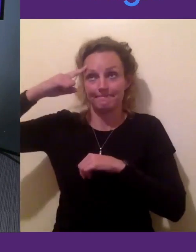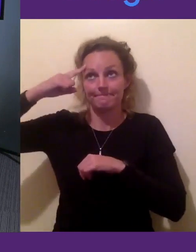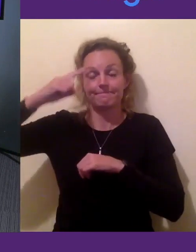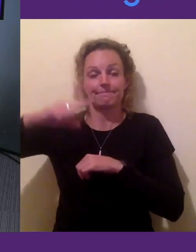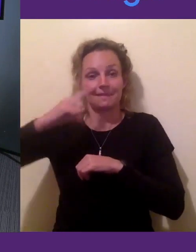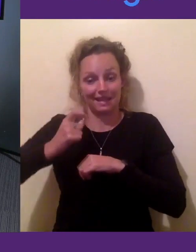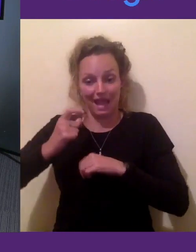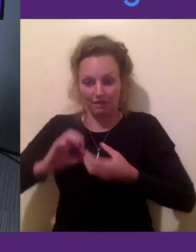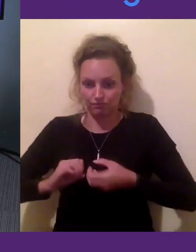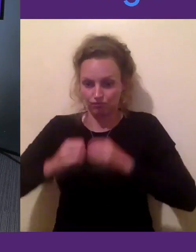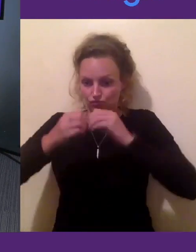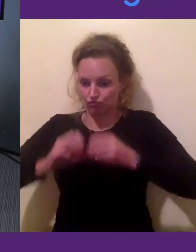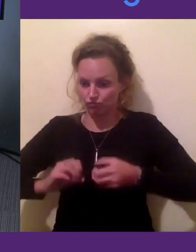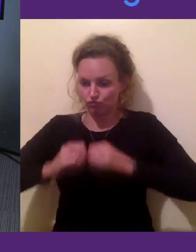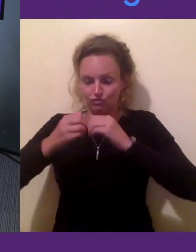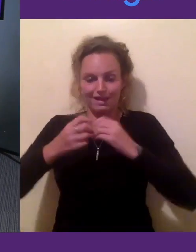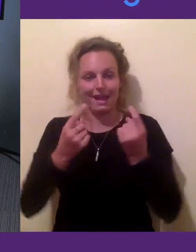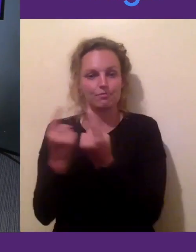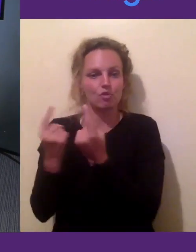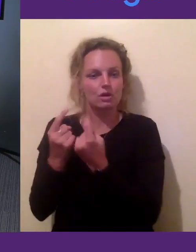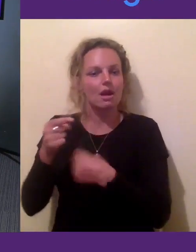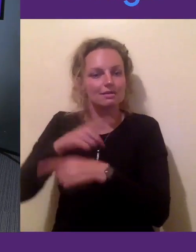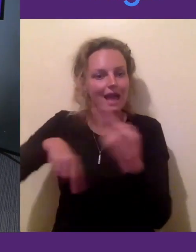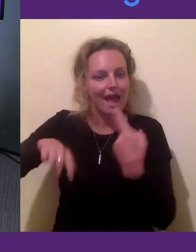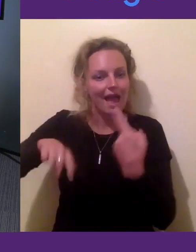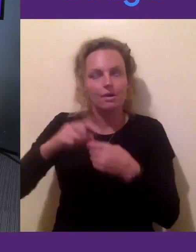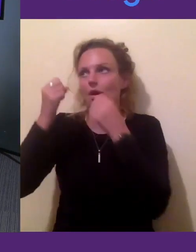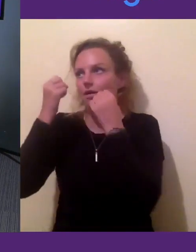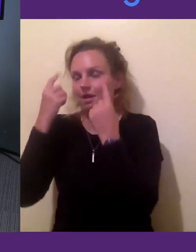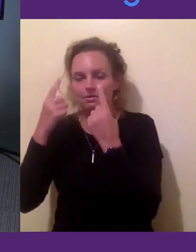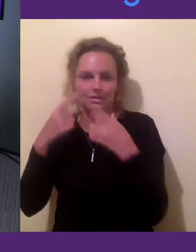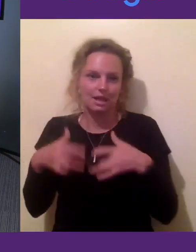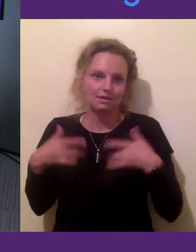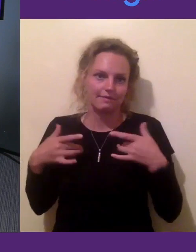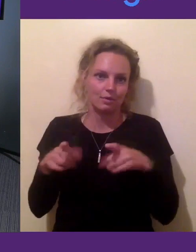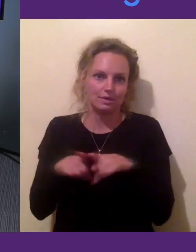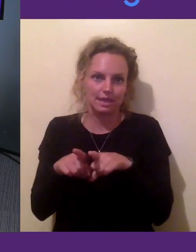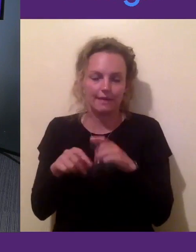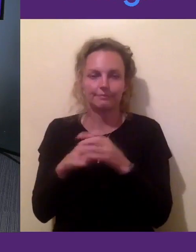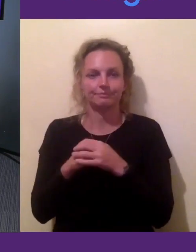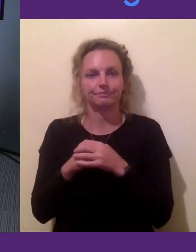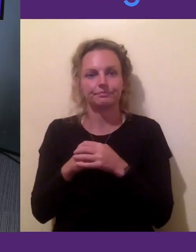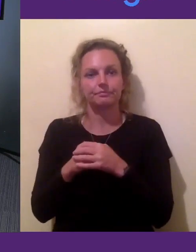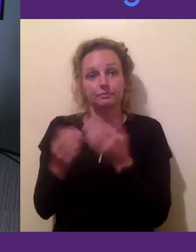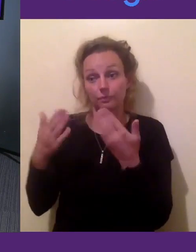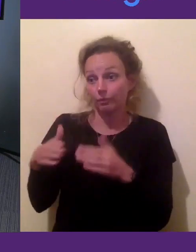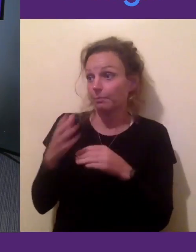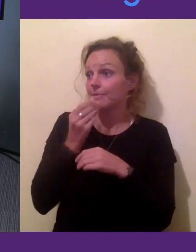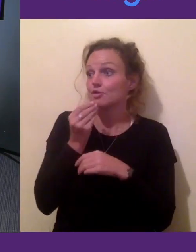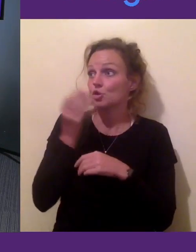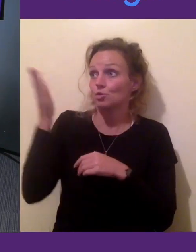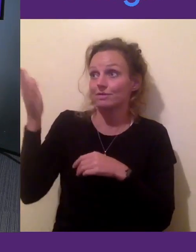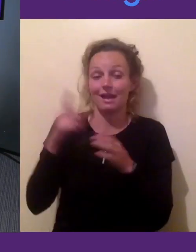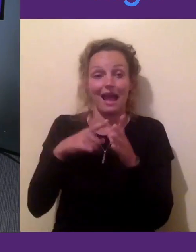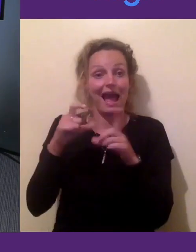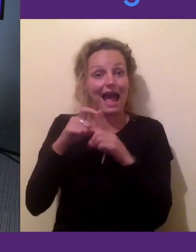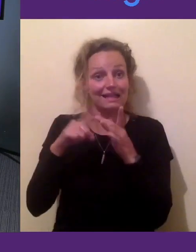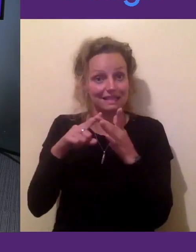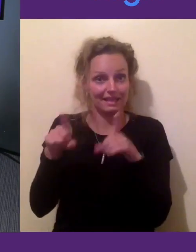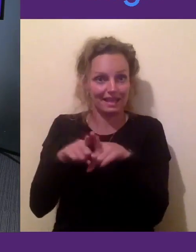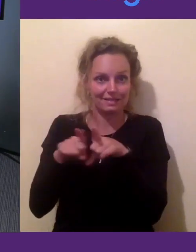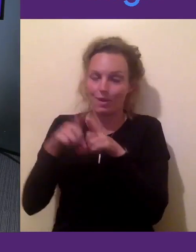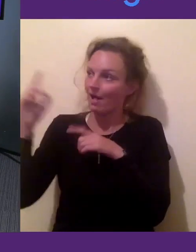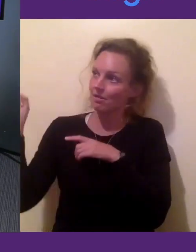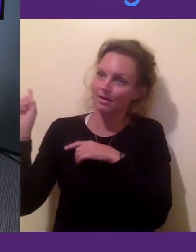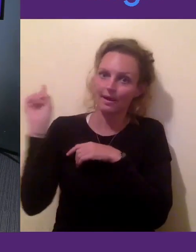on board with that approach. And we've used Addy as well. Having Addy come in, do a presentation is so much more